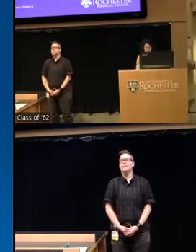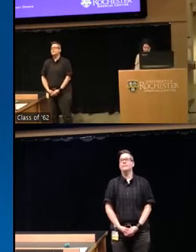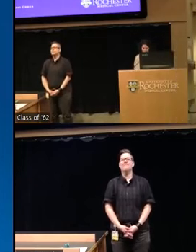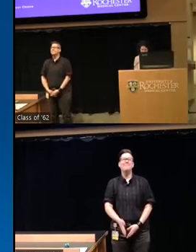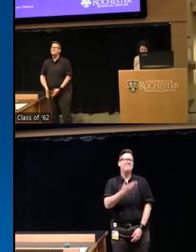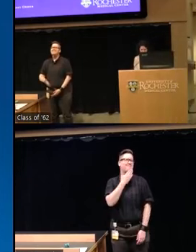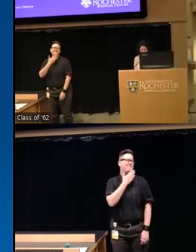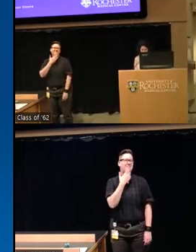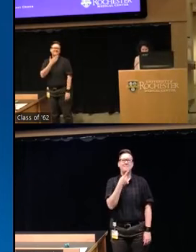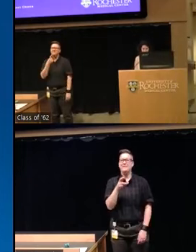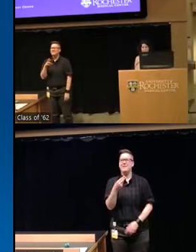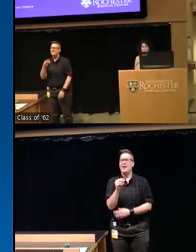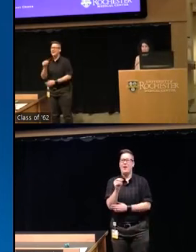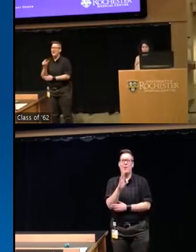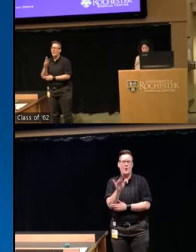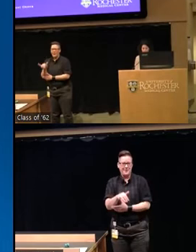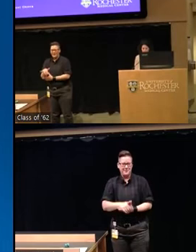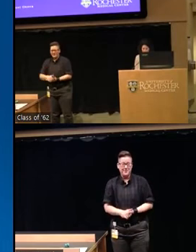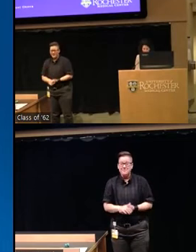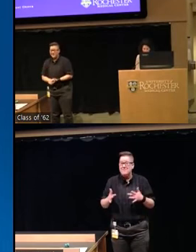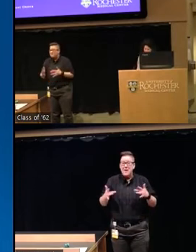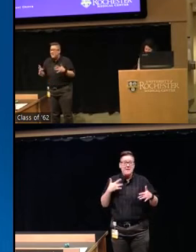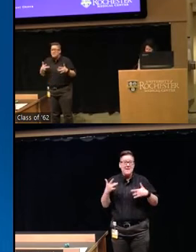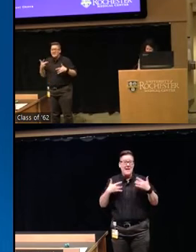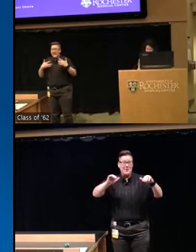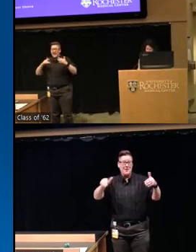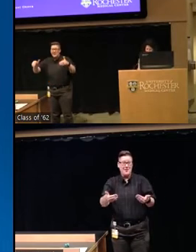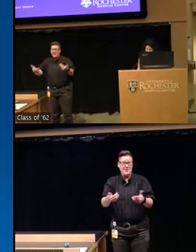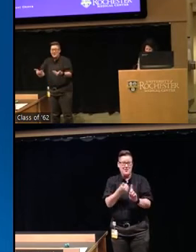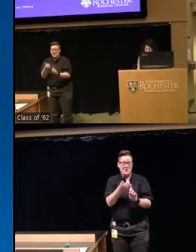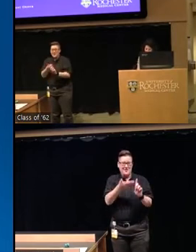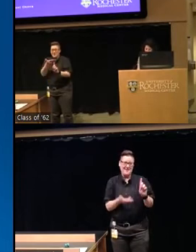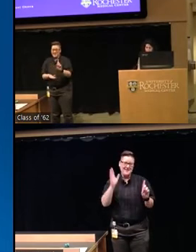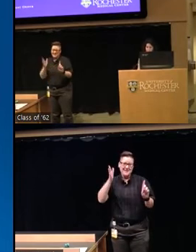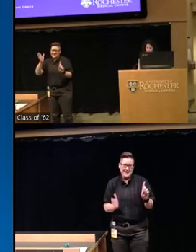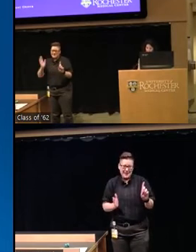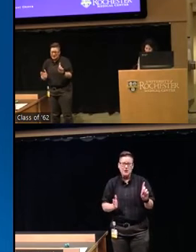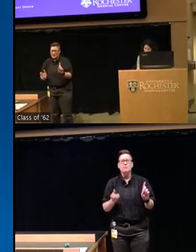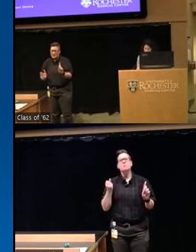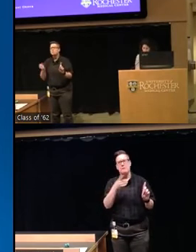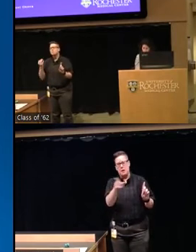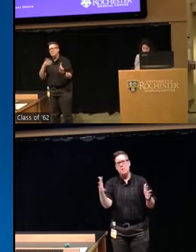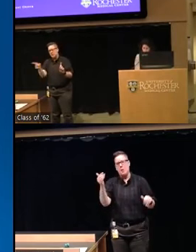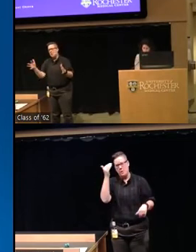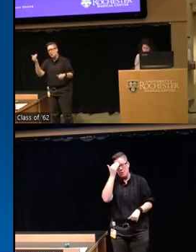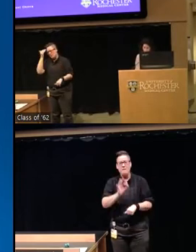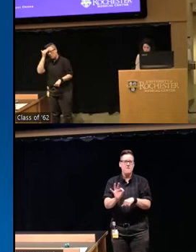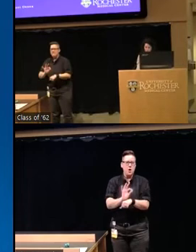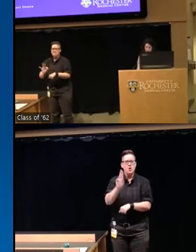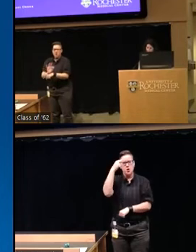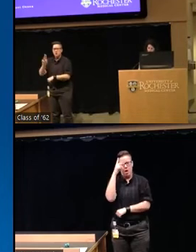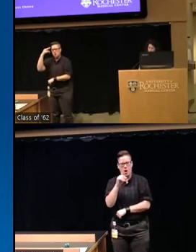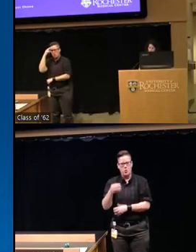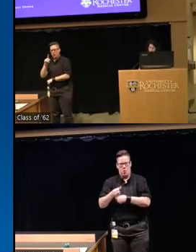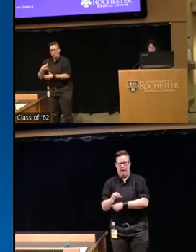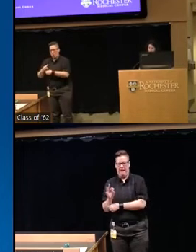Thank you, Dr. Holloway. I am so excited to be introducing our Grand Round speaker today. As many of you know, functional neurologic